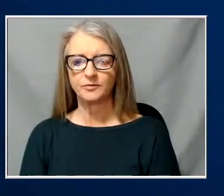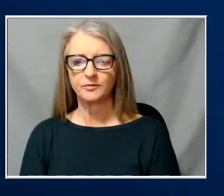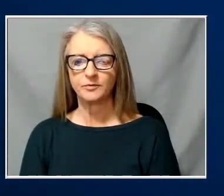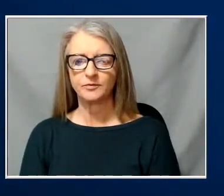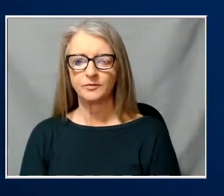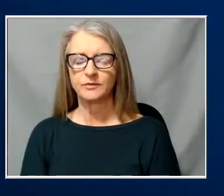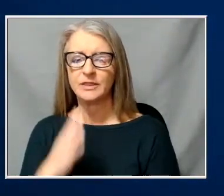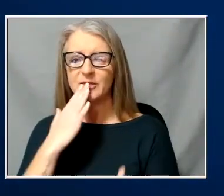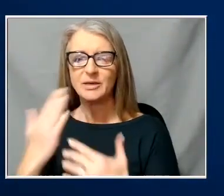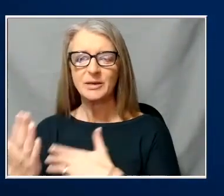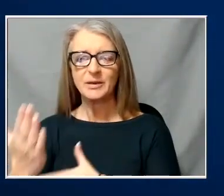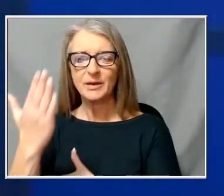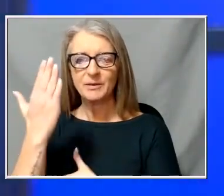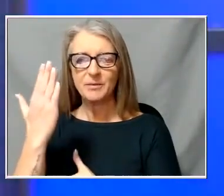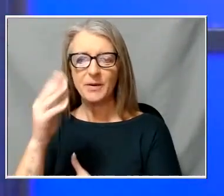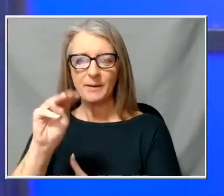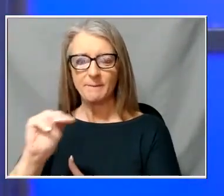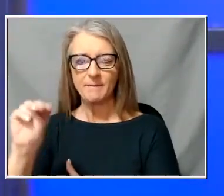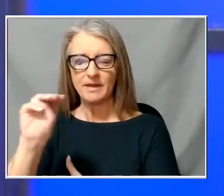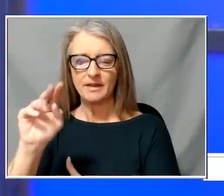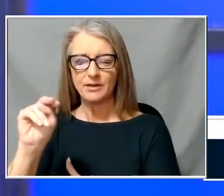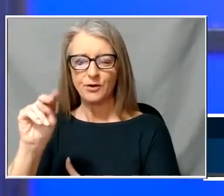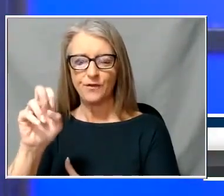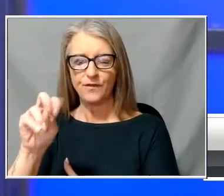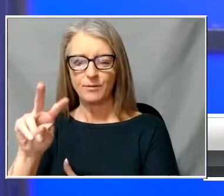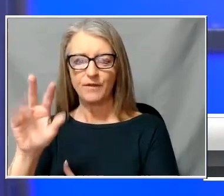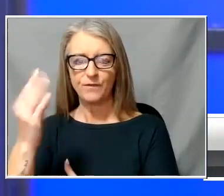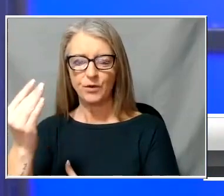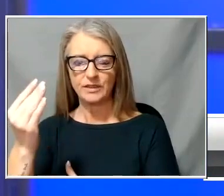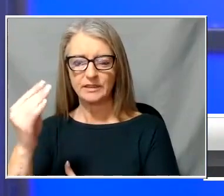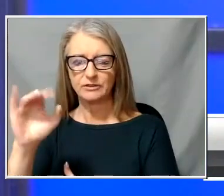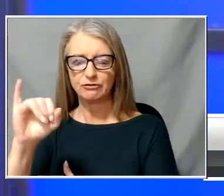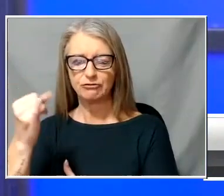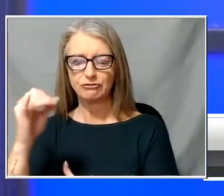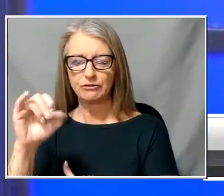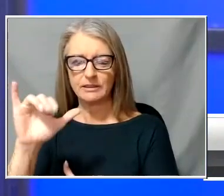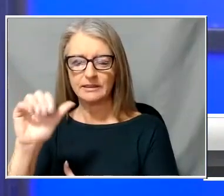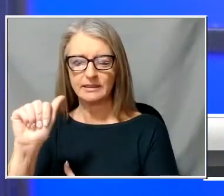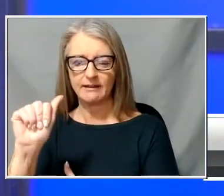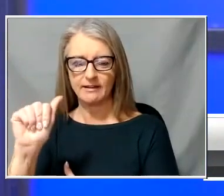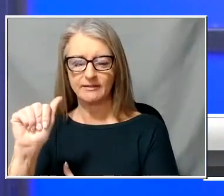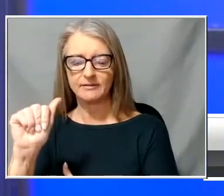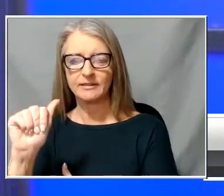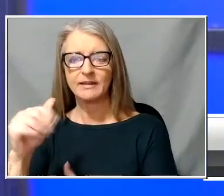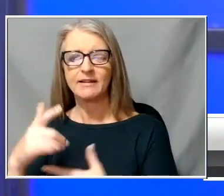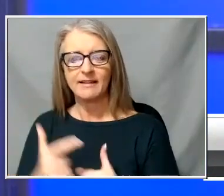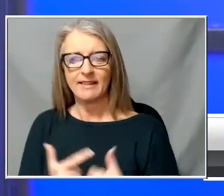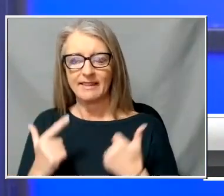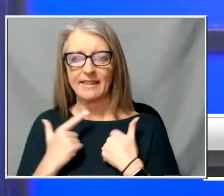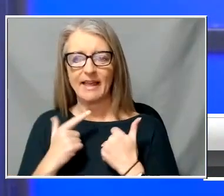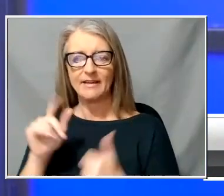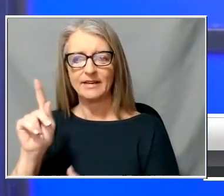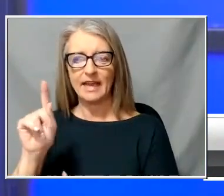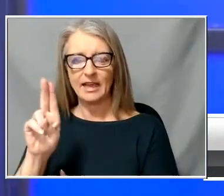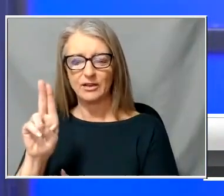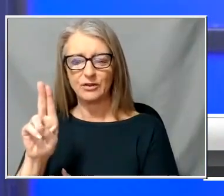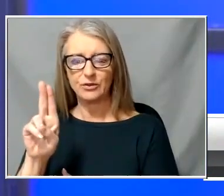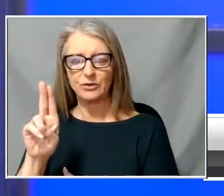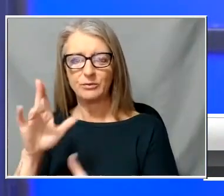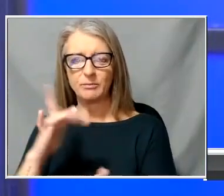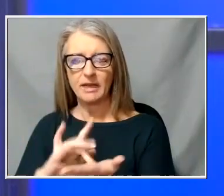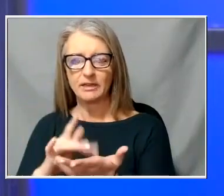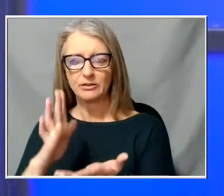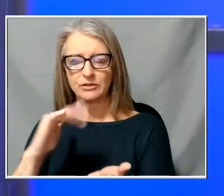Good morning. It is Monday, November 14th. I'm Jessica Lovell. Welcome to the Morning Medical Update. We are live inside the Dolph C. Simons Jr. Family